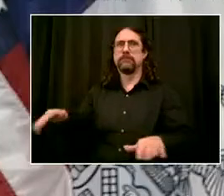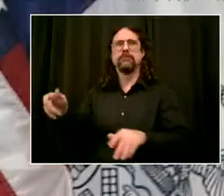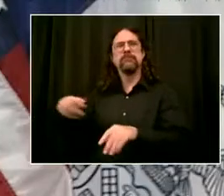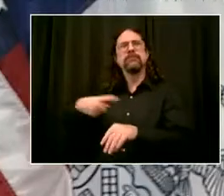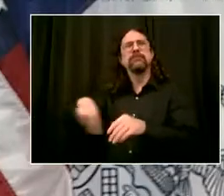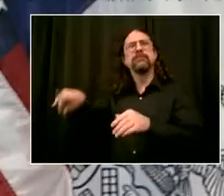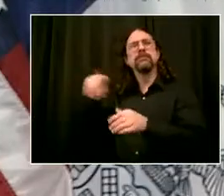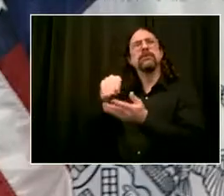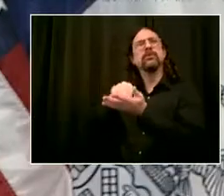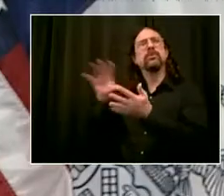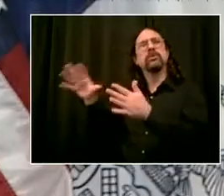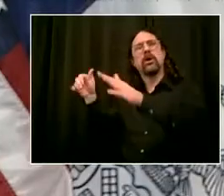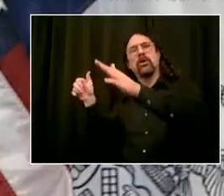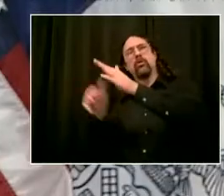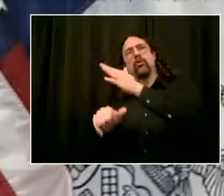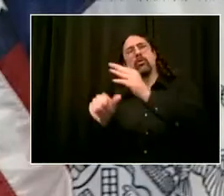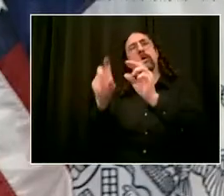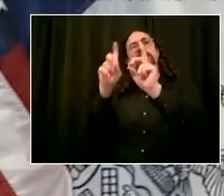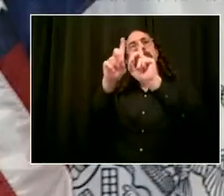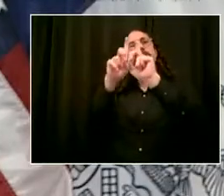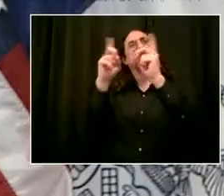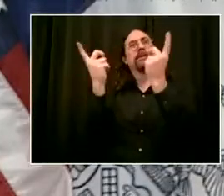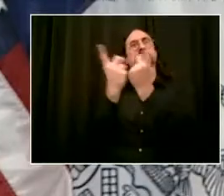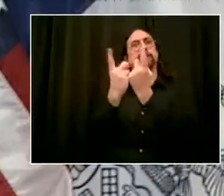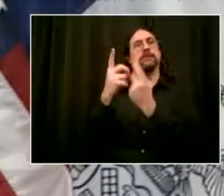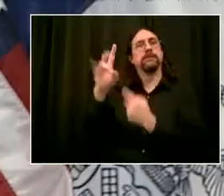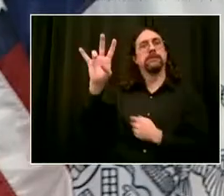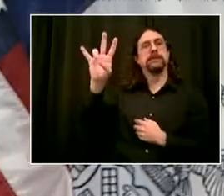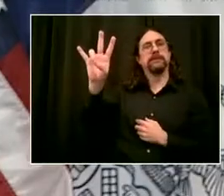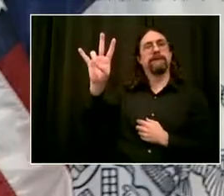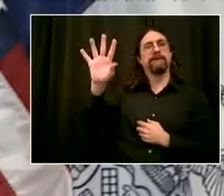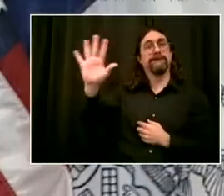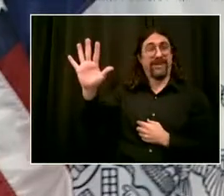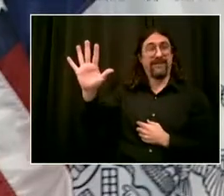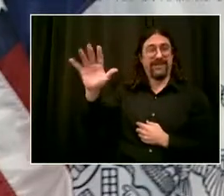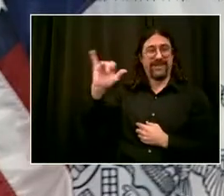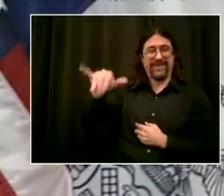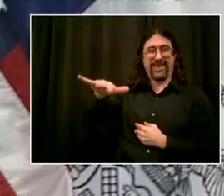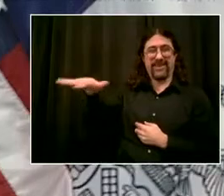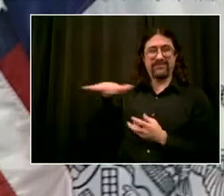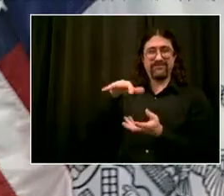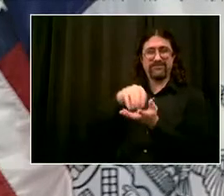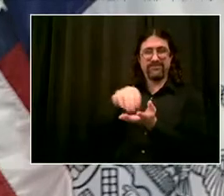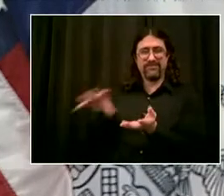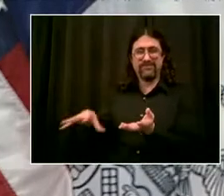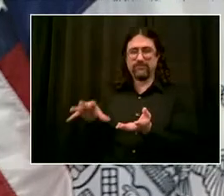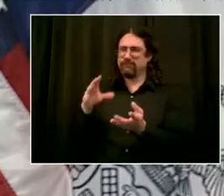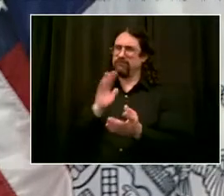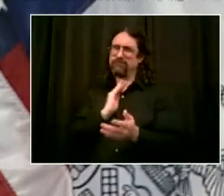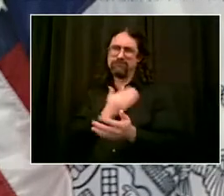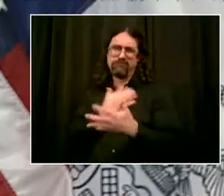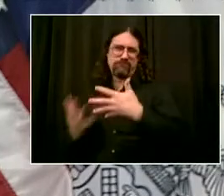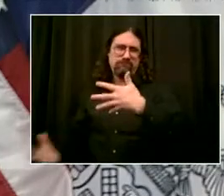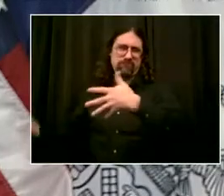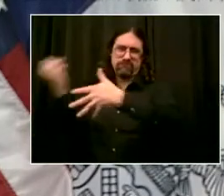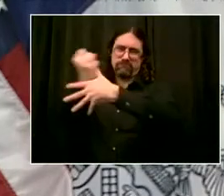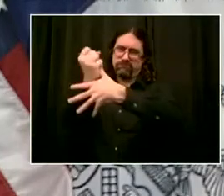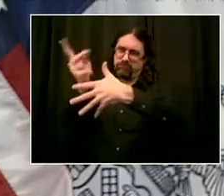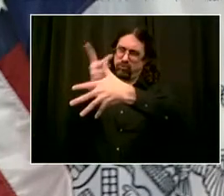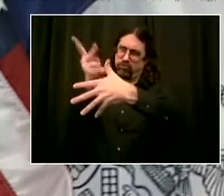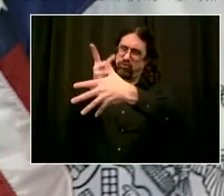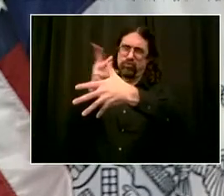grades Early Child education such a differen maker for children bringing that back 3K prek will be a high